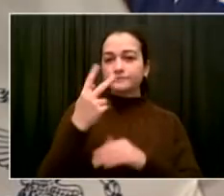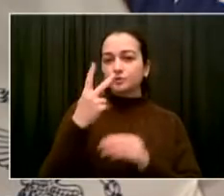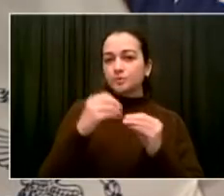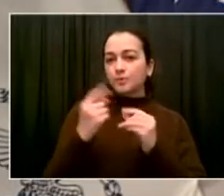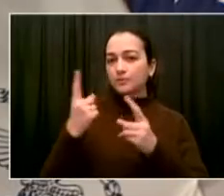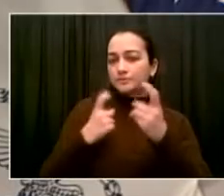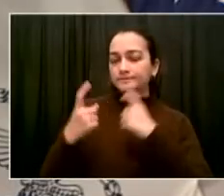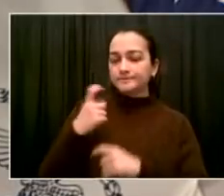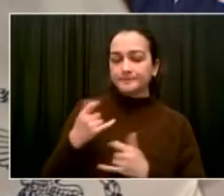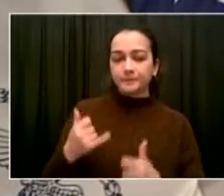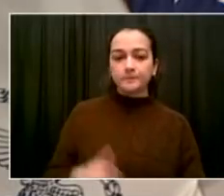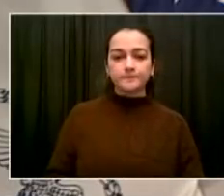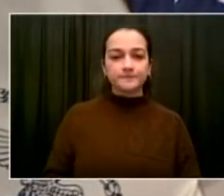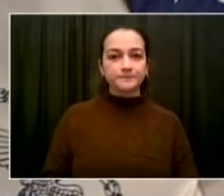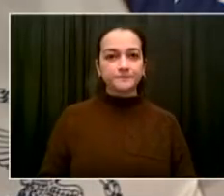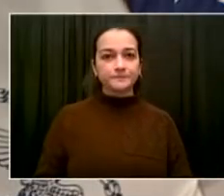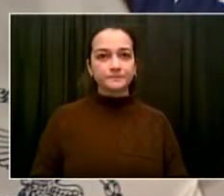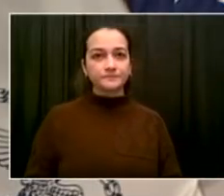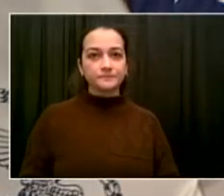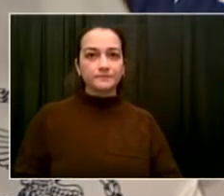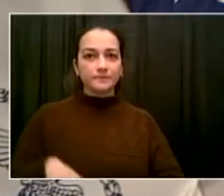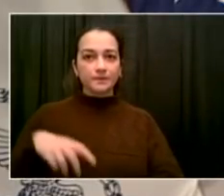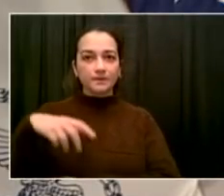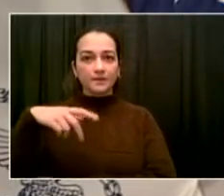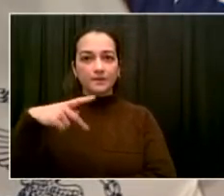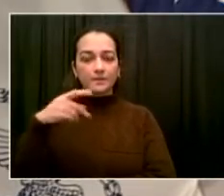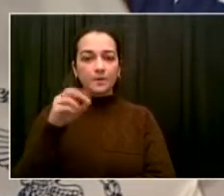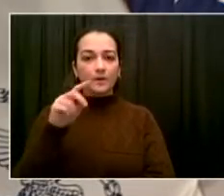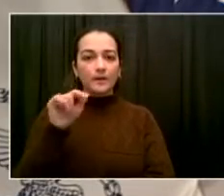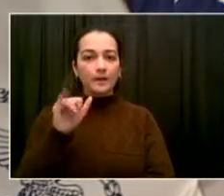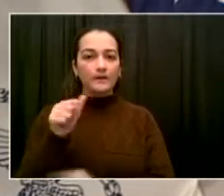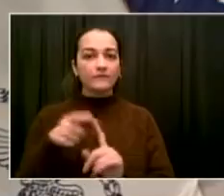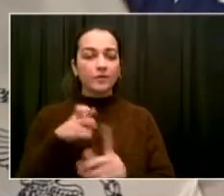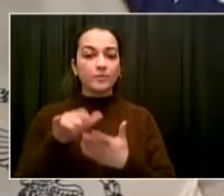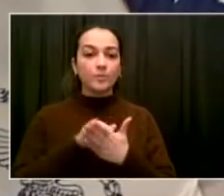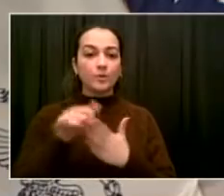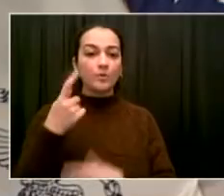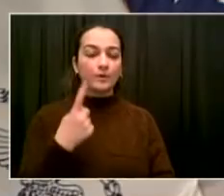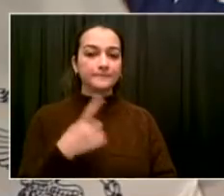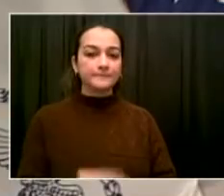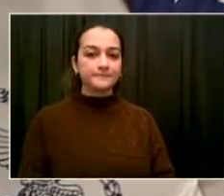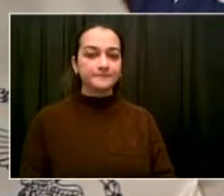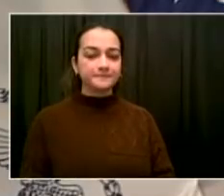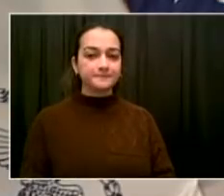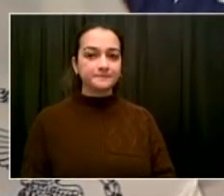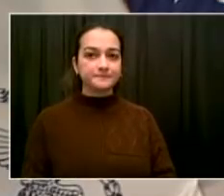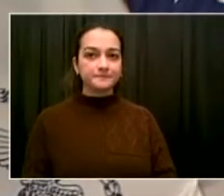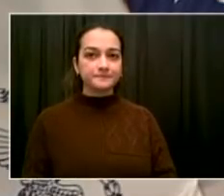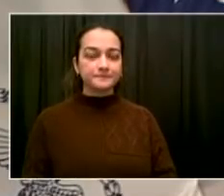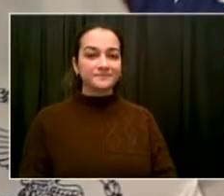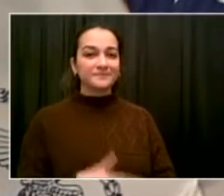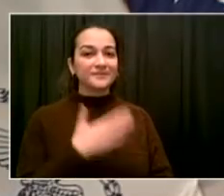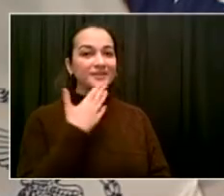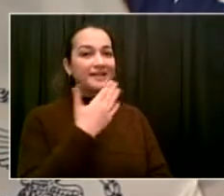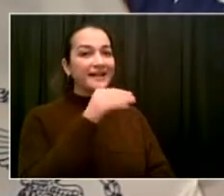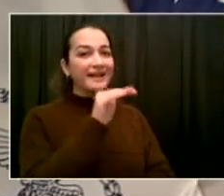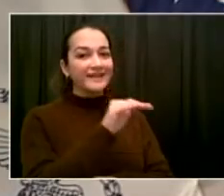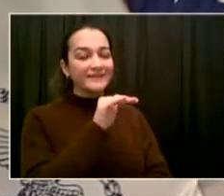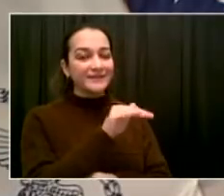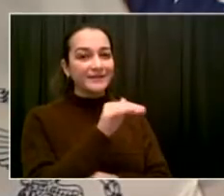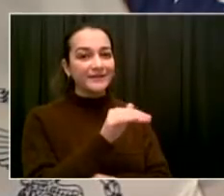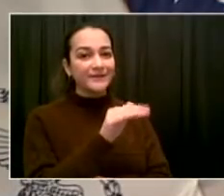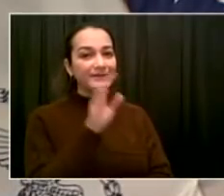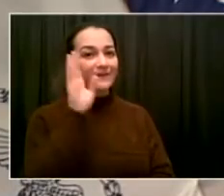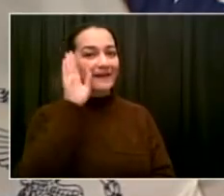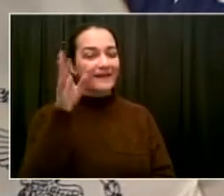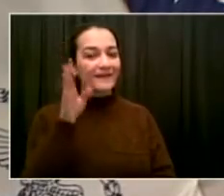Good afternoon, Mr. Mayor. Can you hear me? Yeah, Gloria, how you doing? Good, thank you. Mr. Mayor, we're live on New York One, and I'm sensing